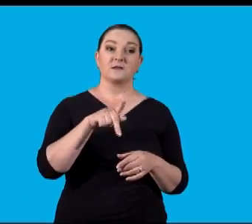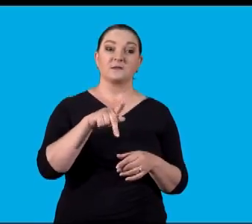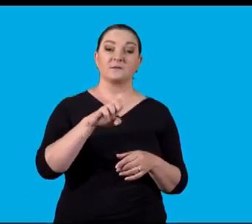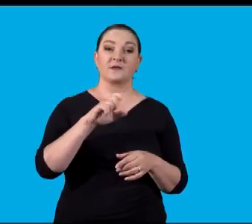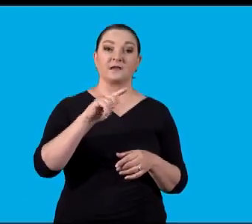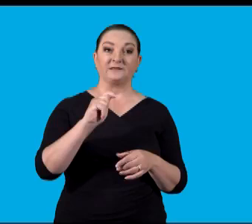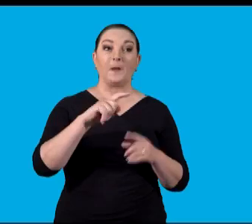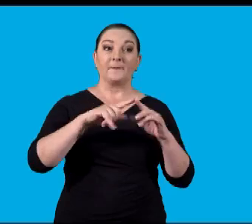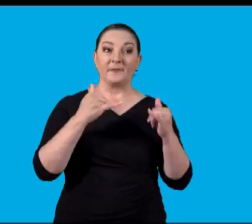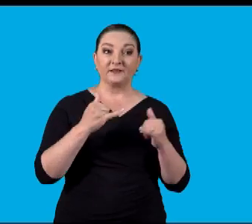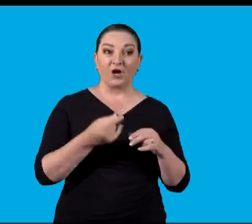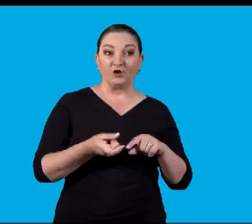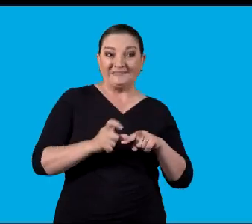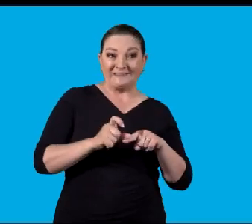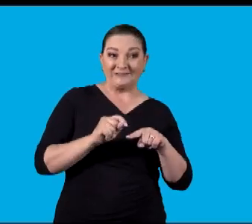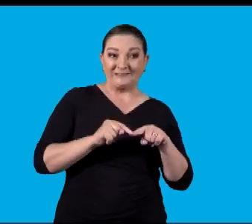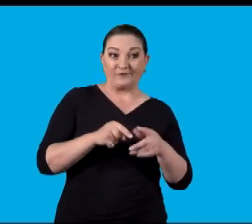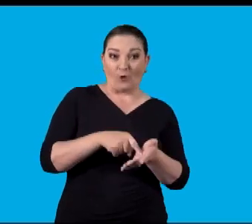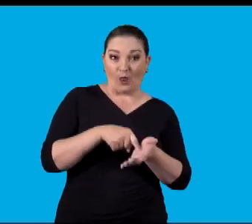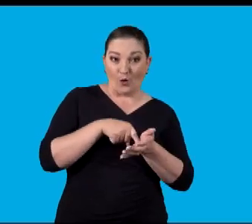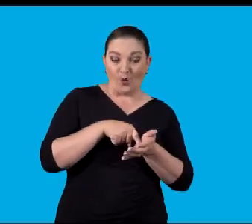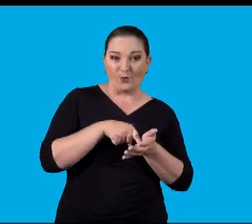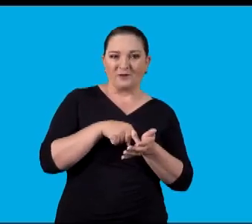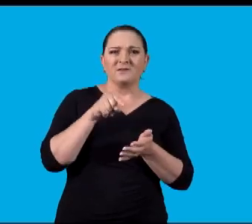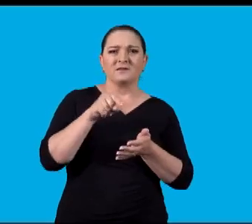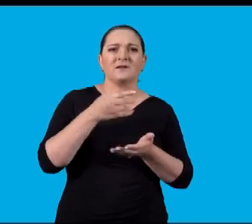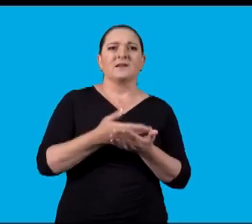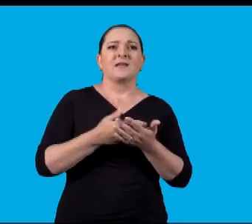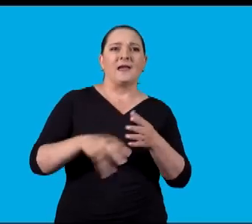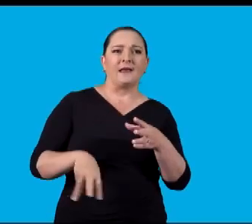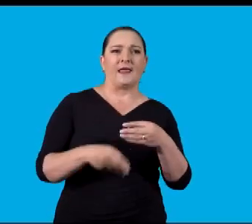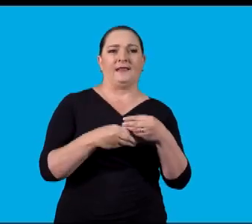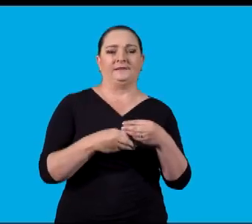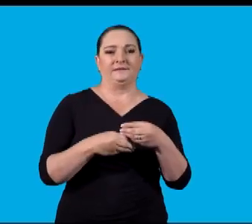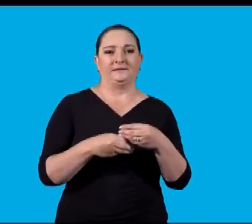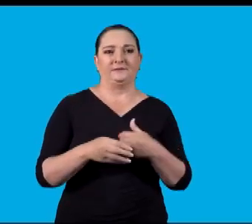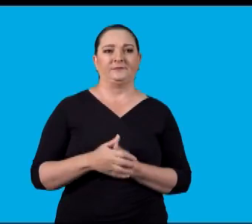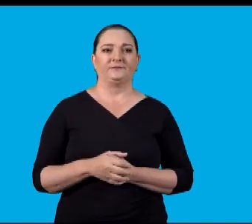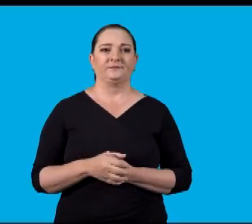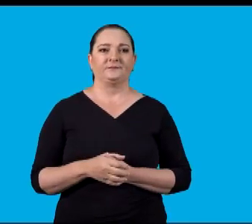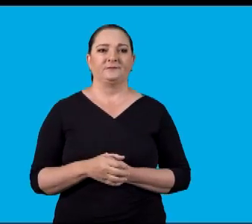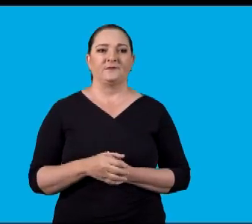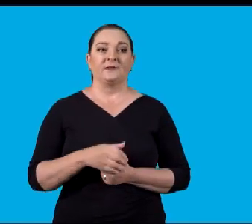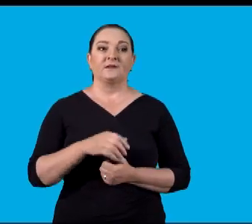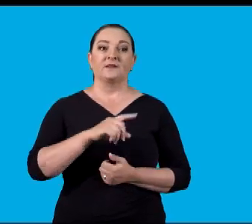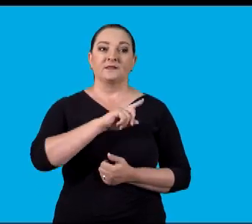So here we have interest on loan. We're coming and we're going to add that amount. So we come here, it